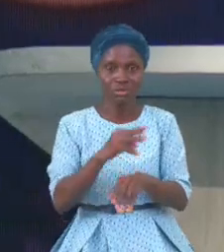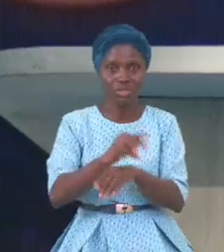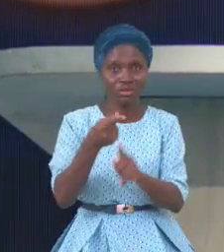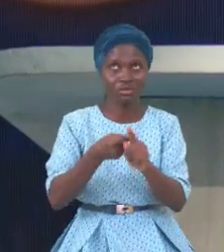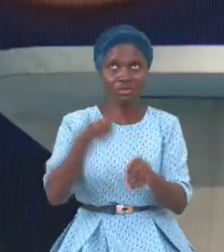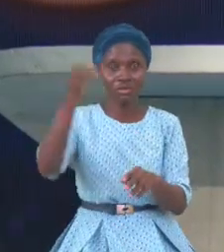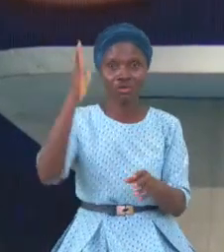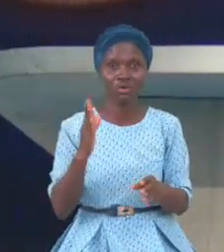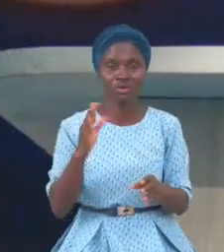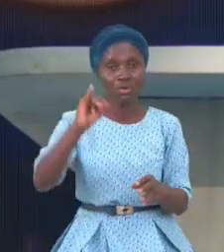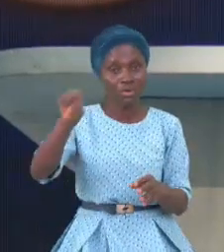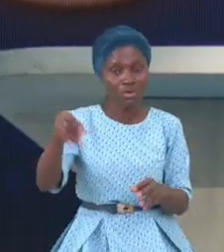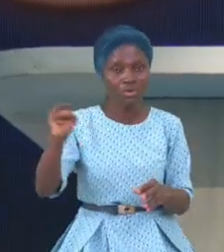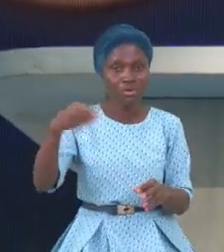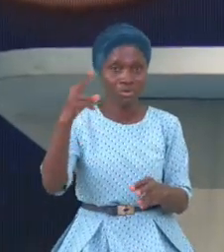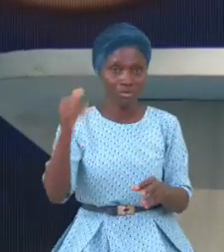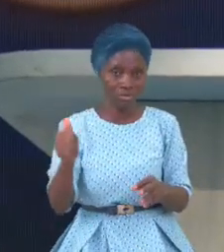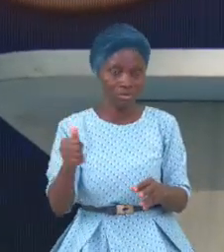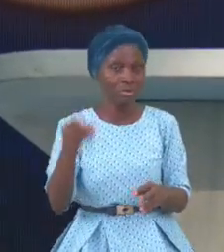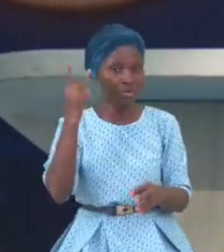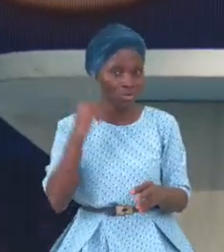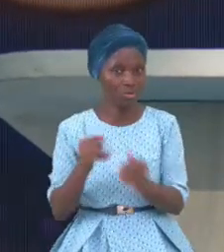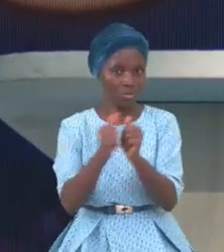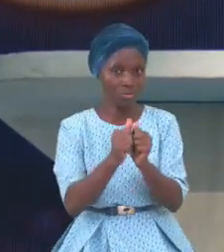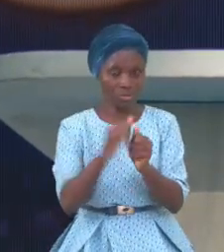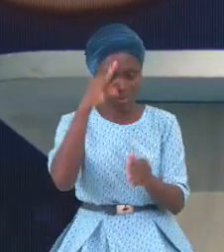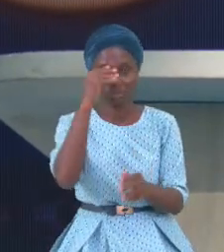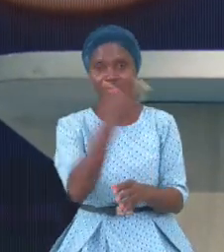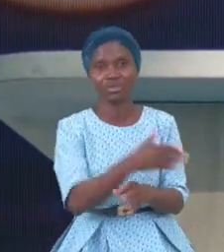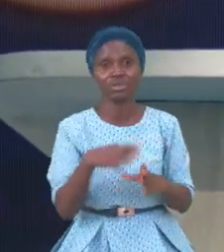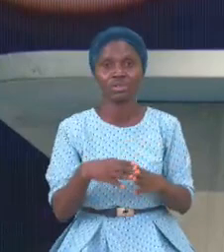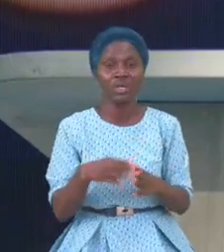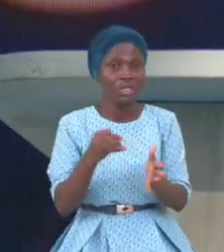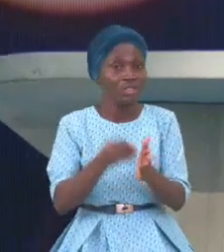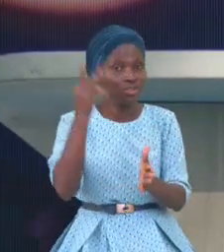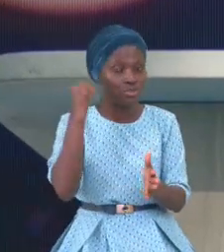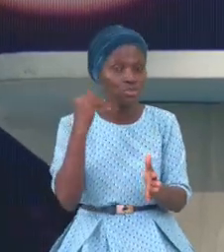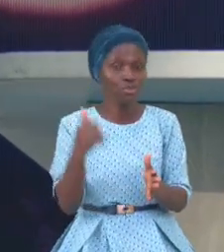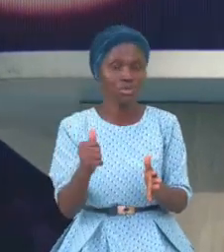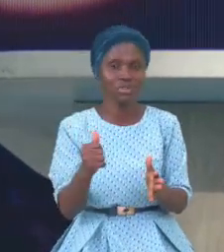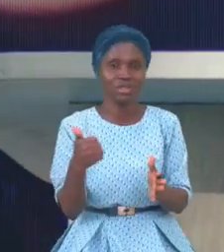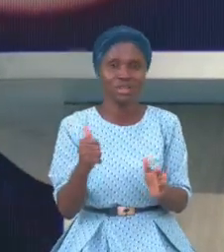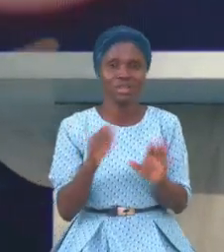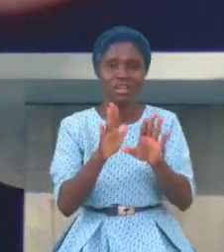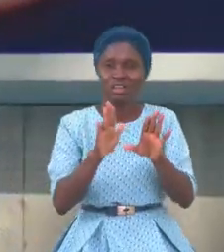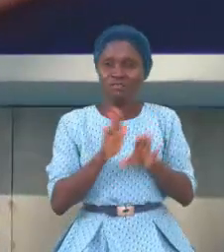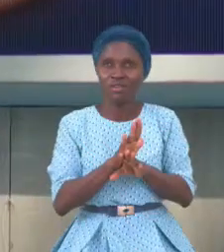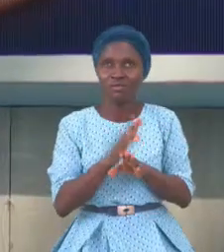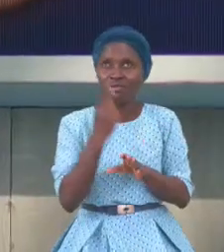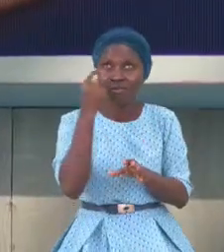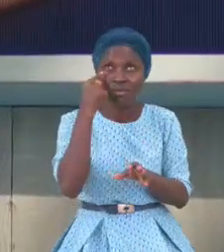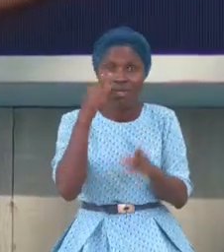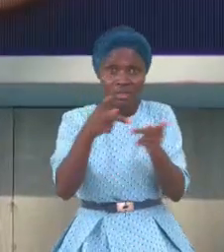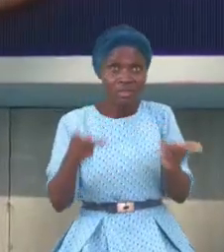It was a fearful sight, a frightening sight. It was like the children of